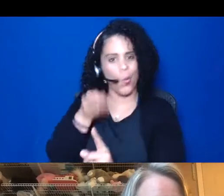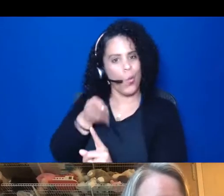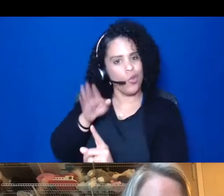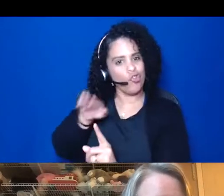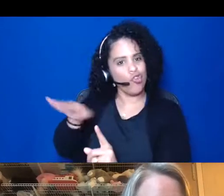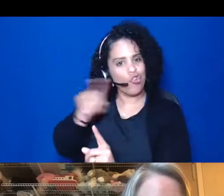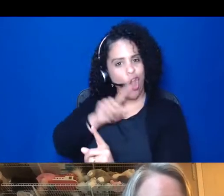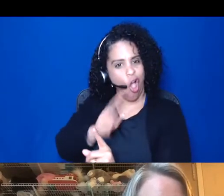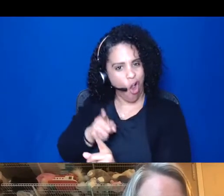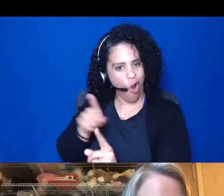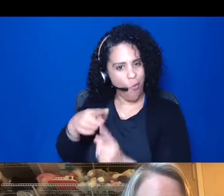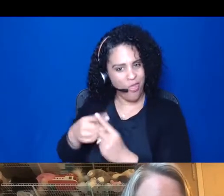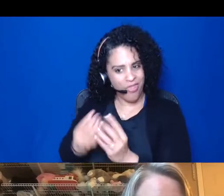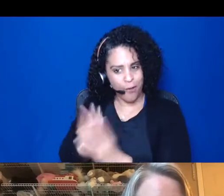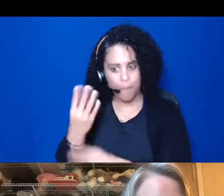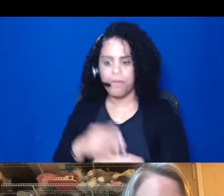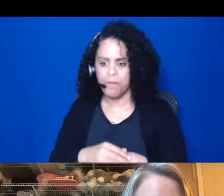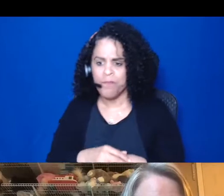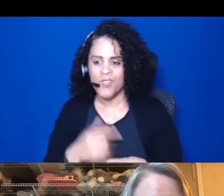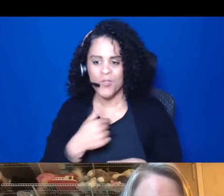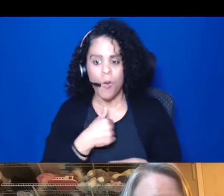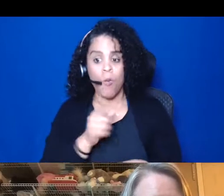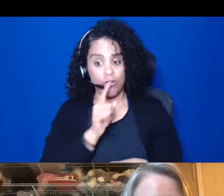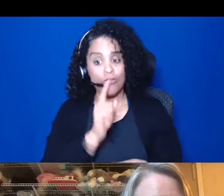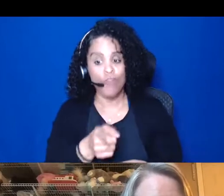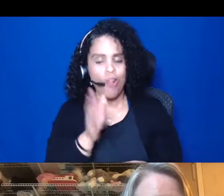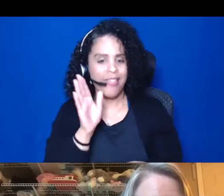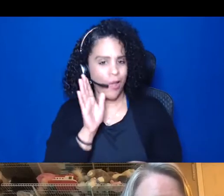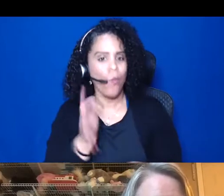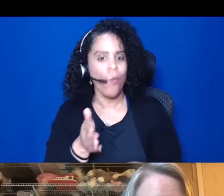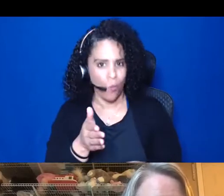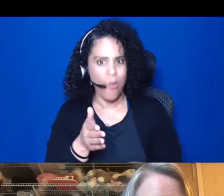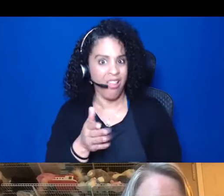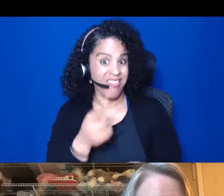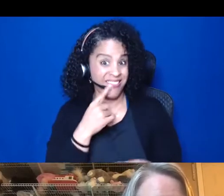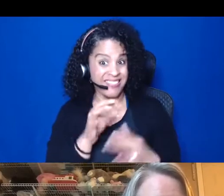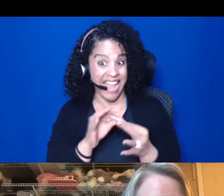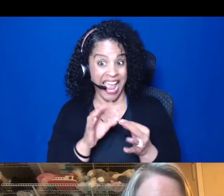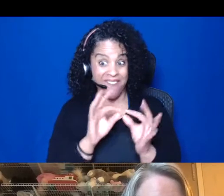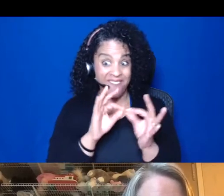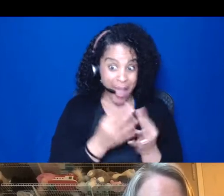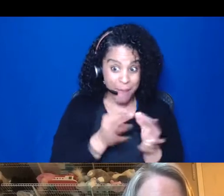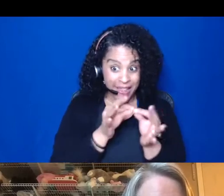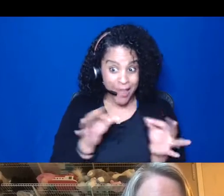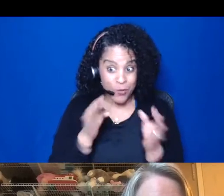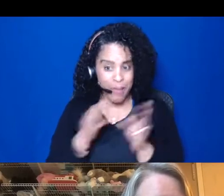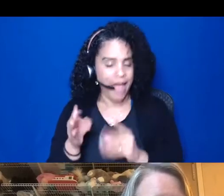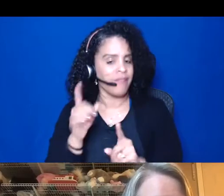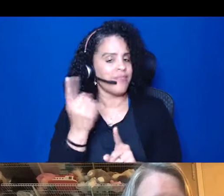grow. So I would certainly say that family language planning is something to